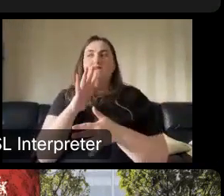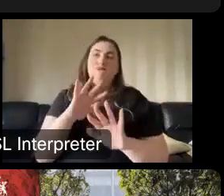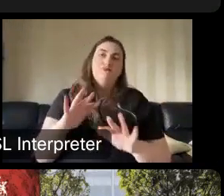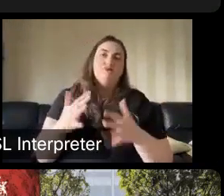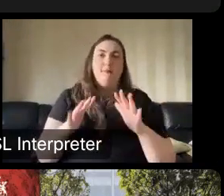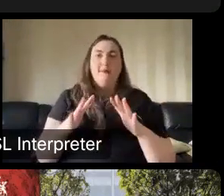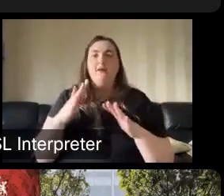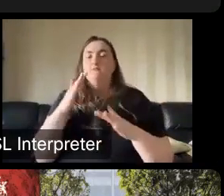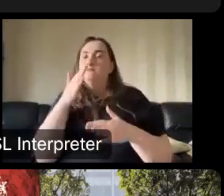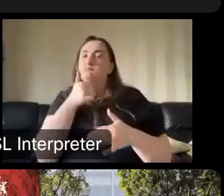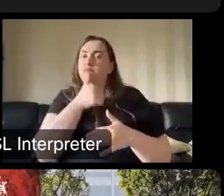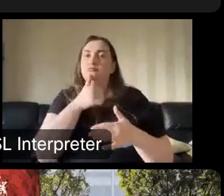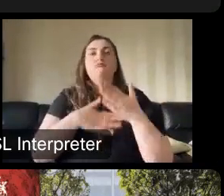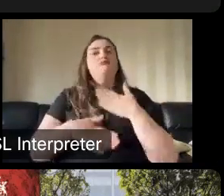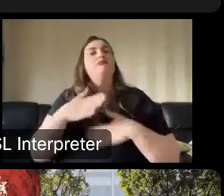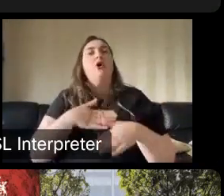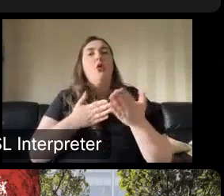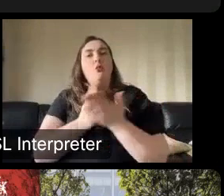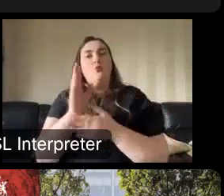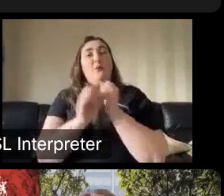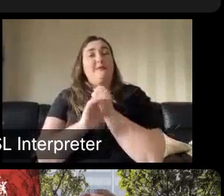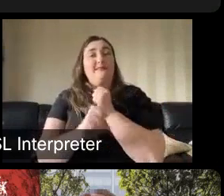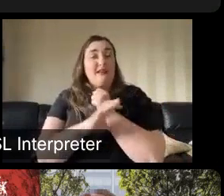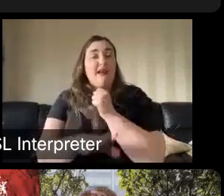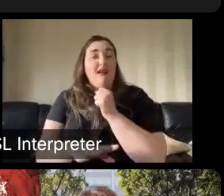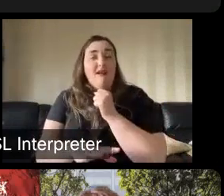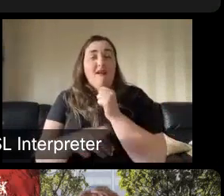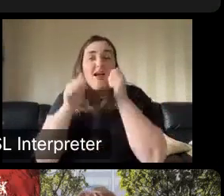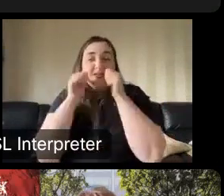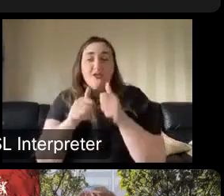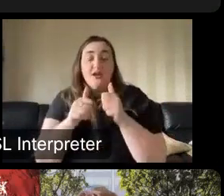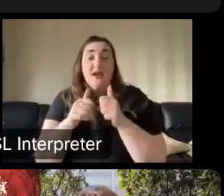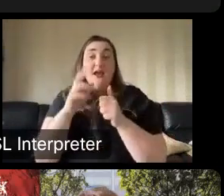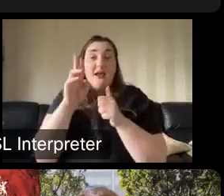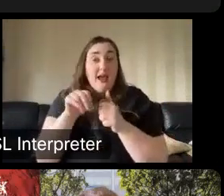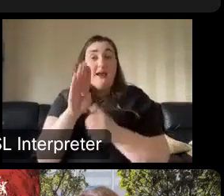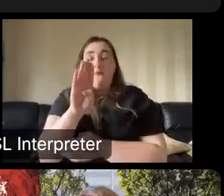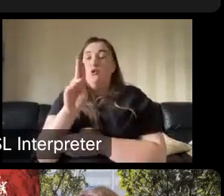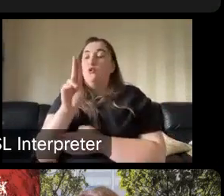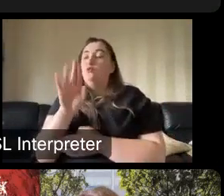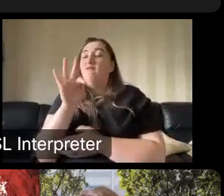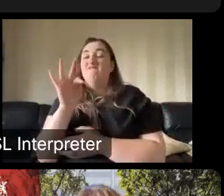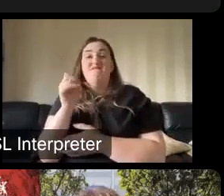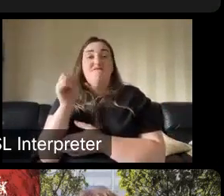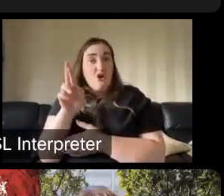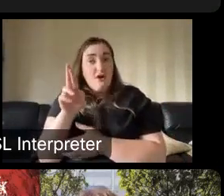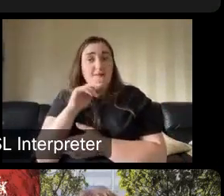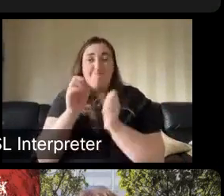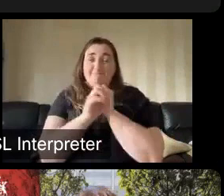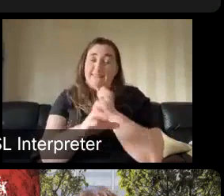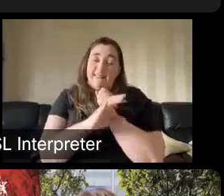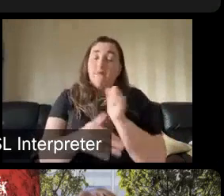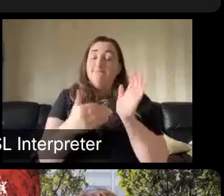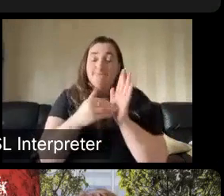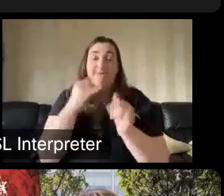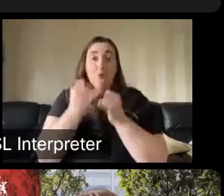media attention. It would be a buffer. But, the media make it worse because they're